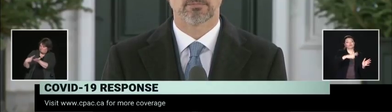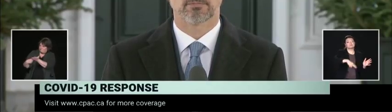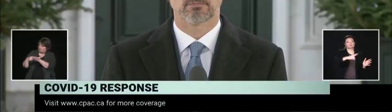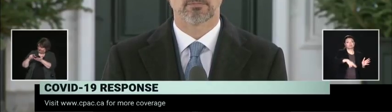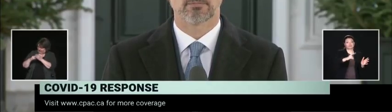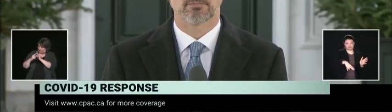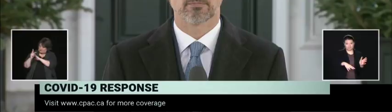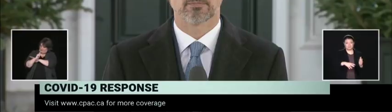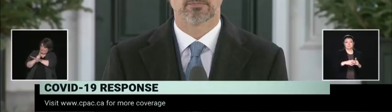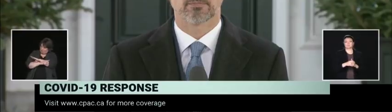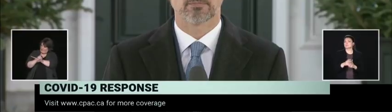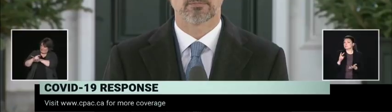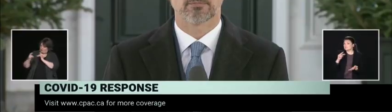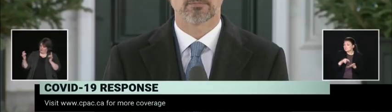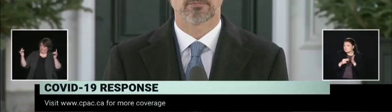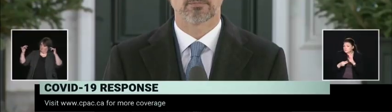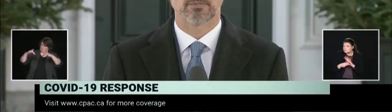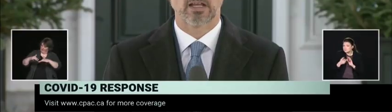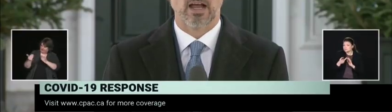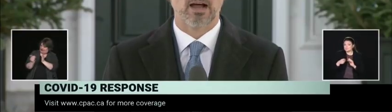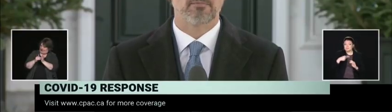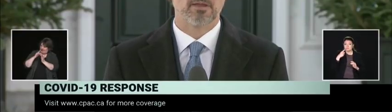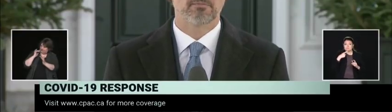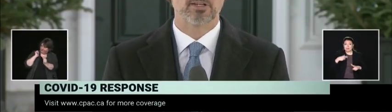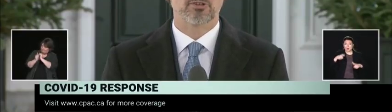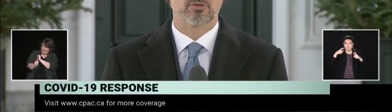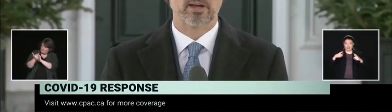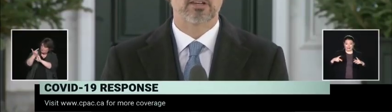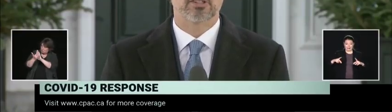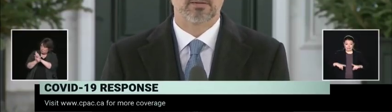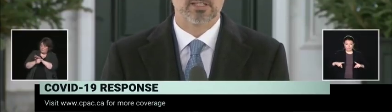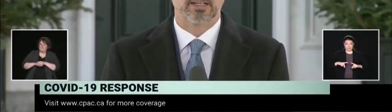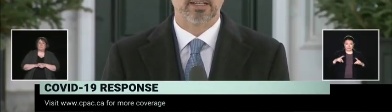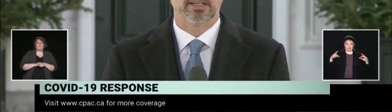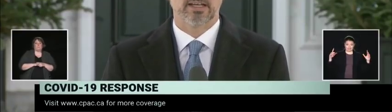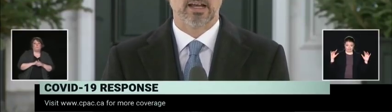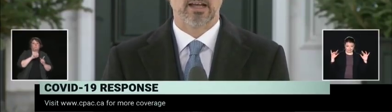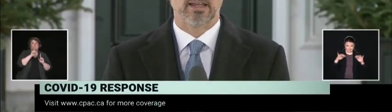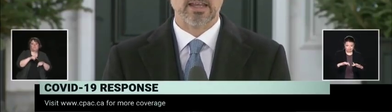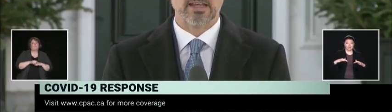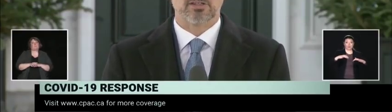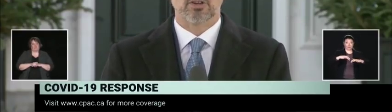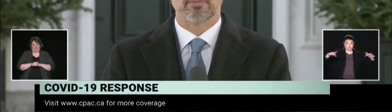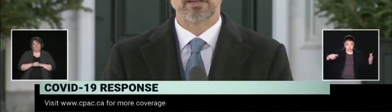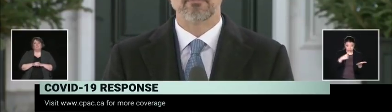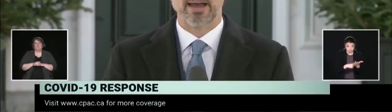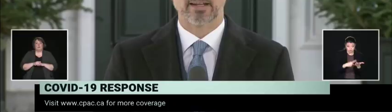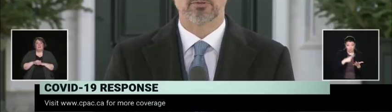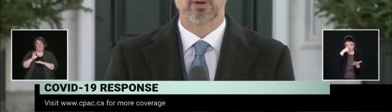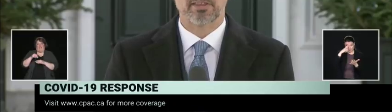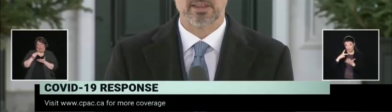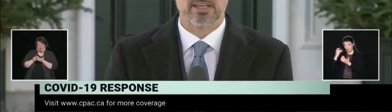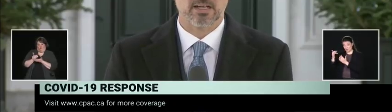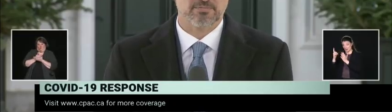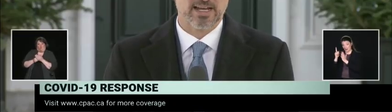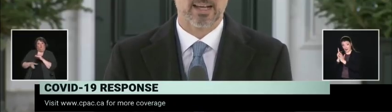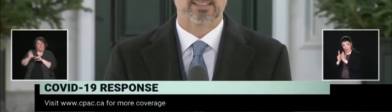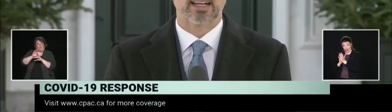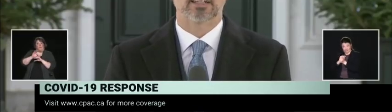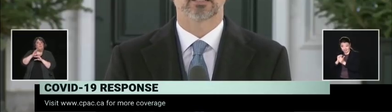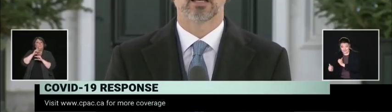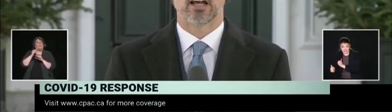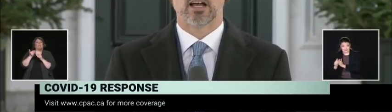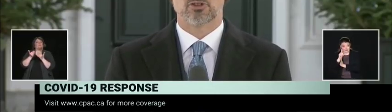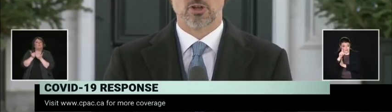order for that program to actually go forward? Much of the wage subsidy is going to be embedded within the Income